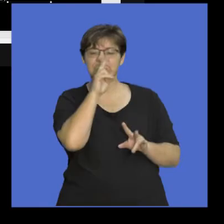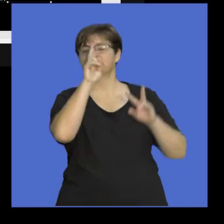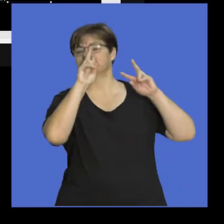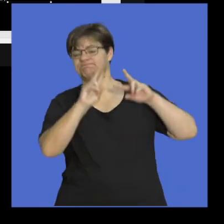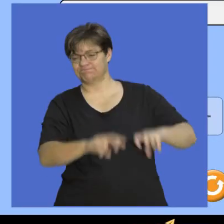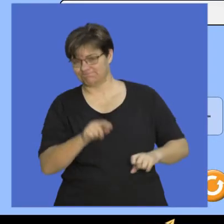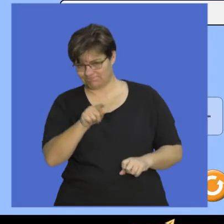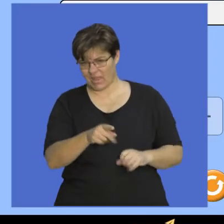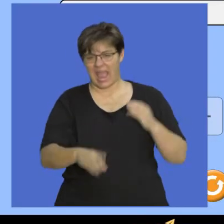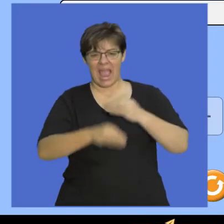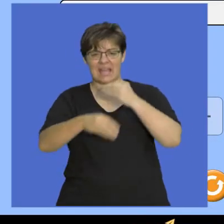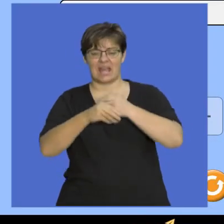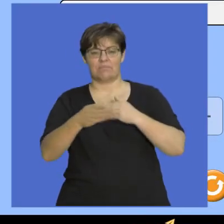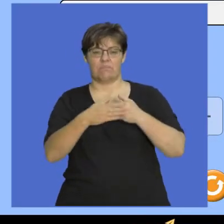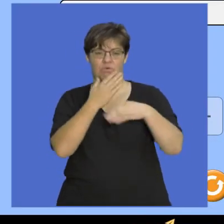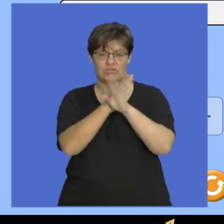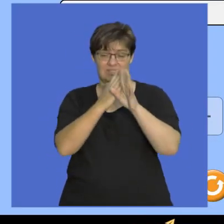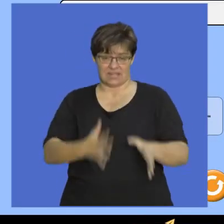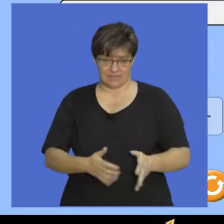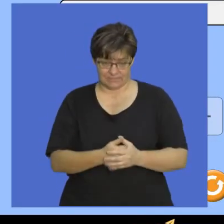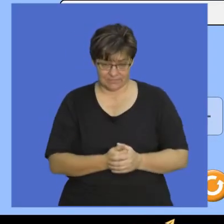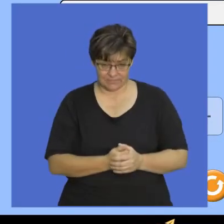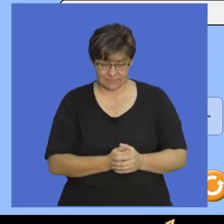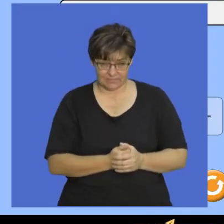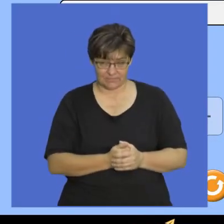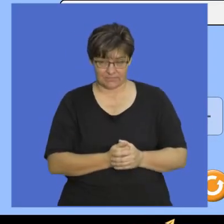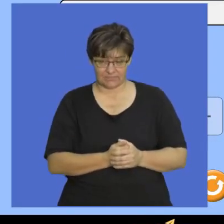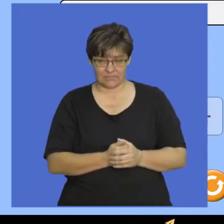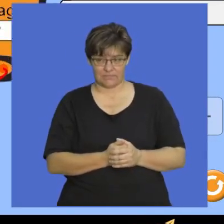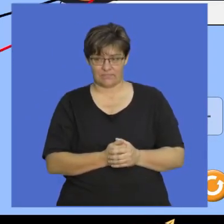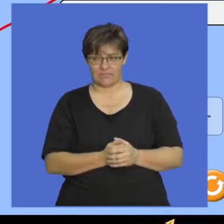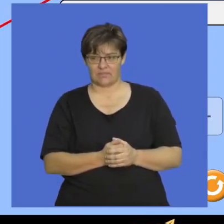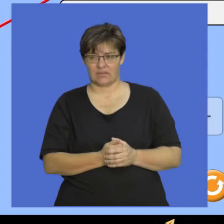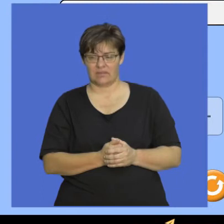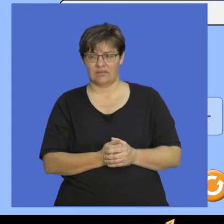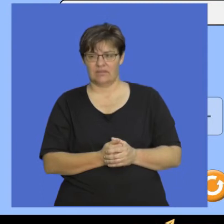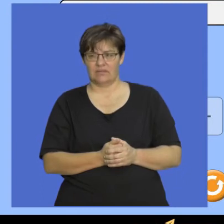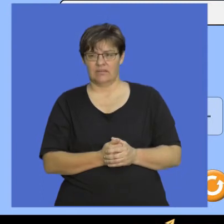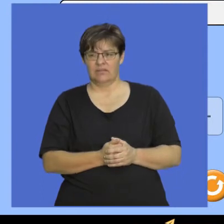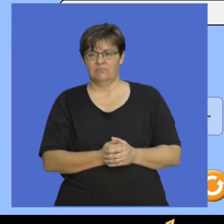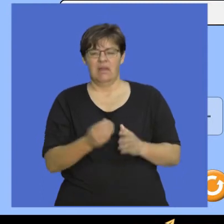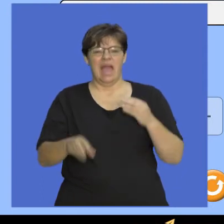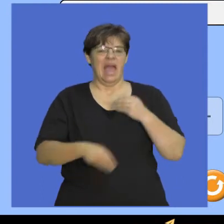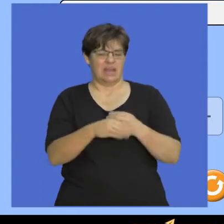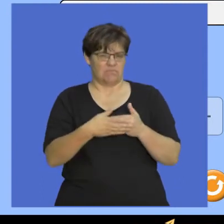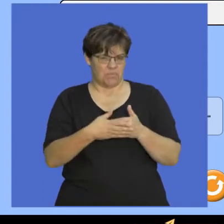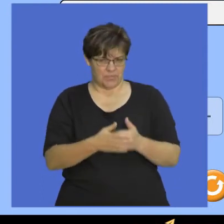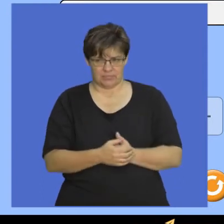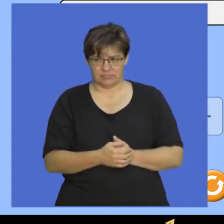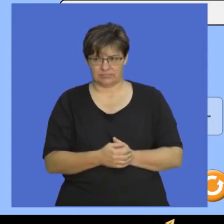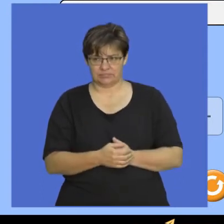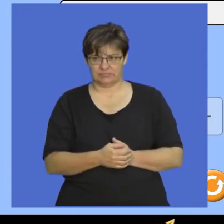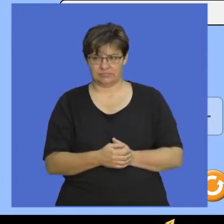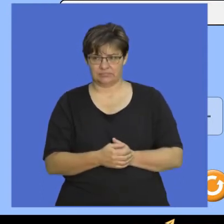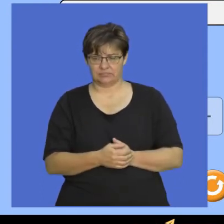to explore that as well, okay? So that's our circuit, okay? Let's add